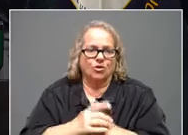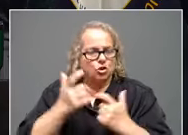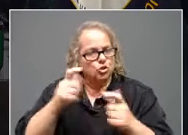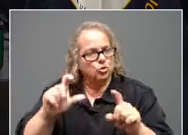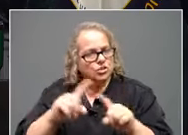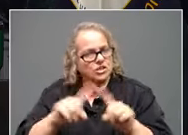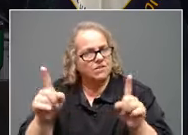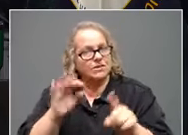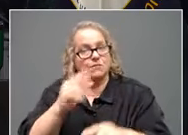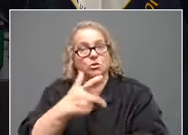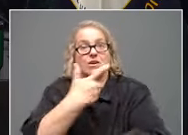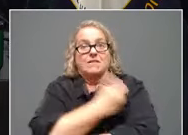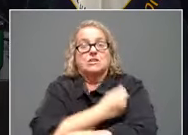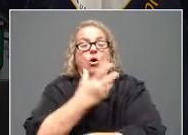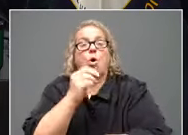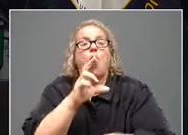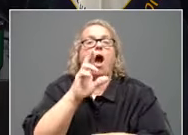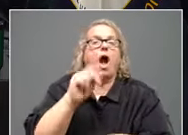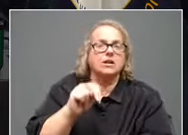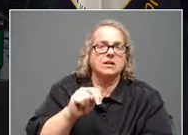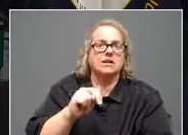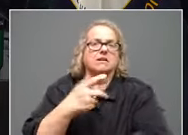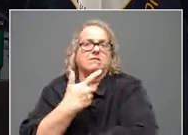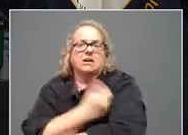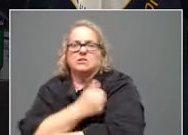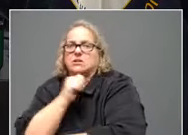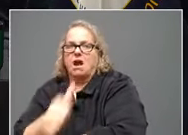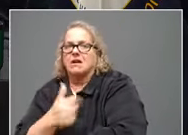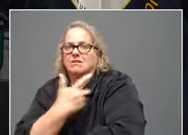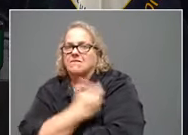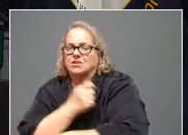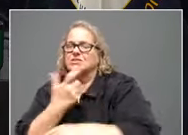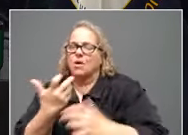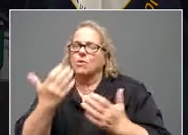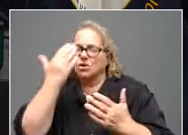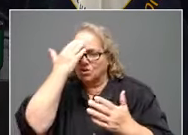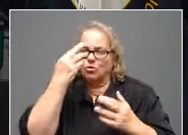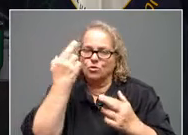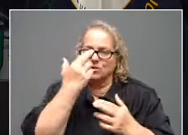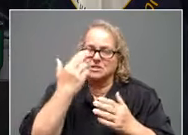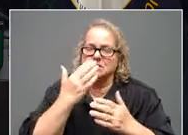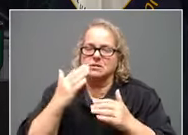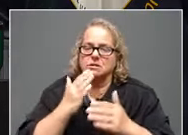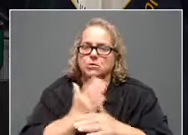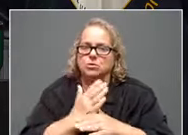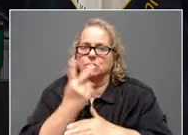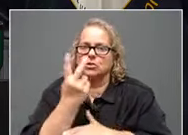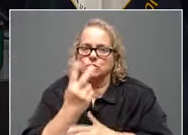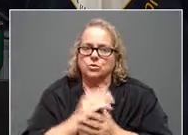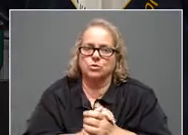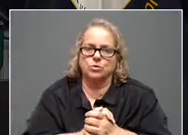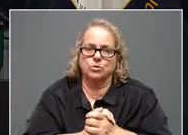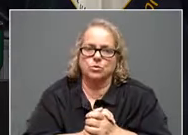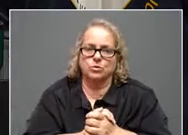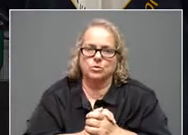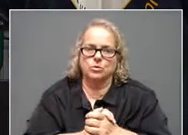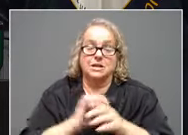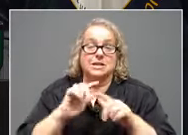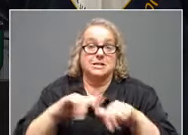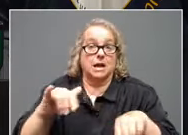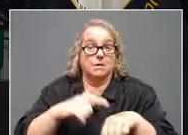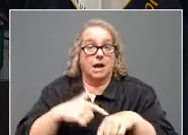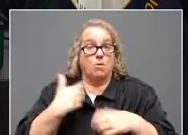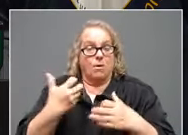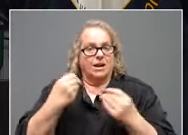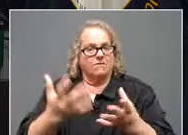vaccinated and unvaccinated, so I'd want to hear what those reasons are. At the same time, I want to give a lot of flexibility to